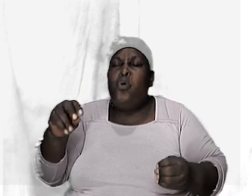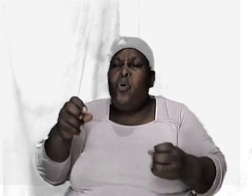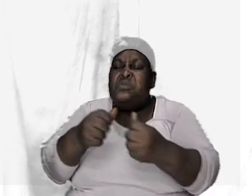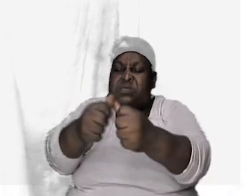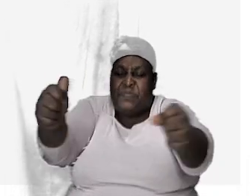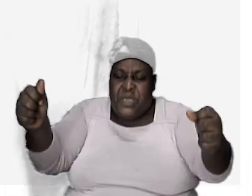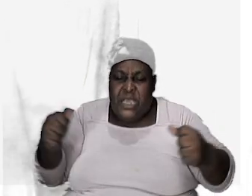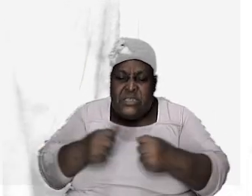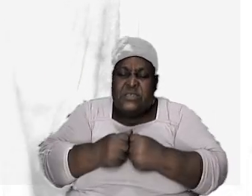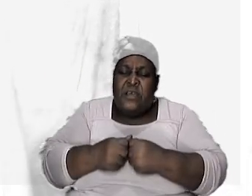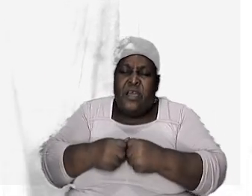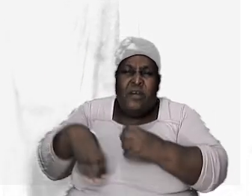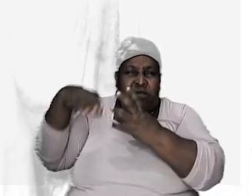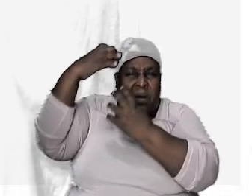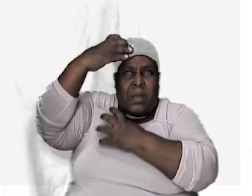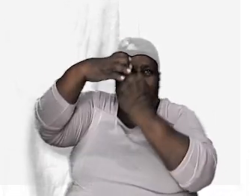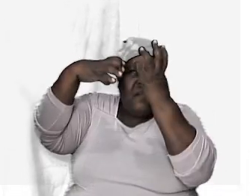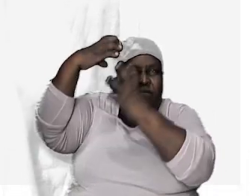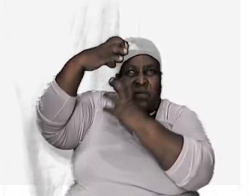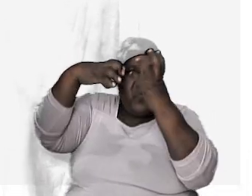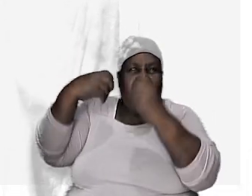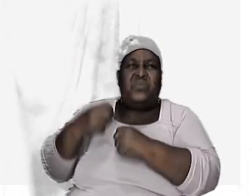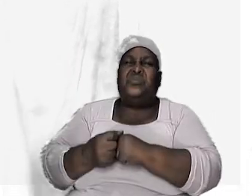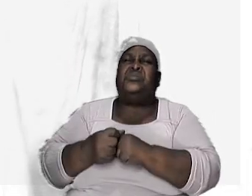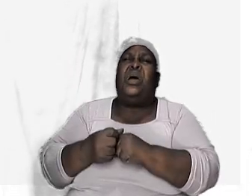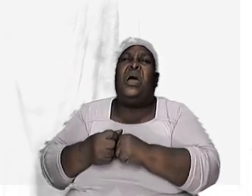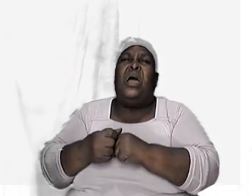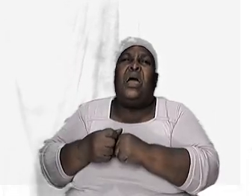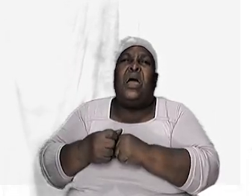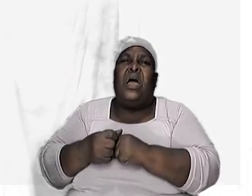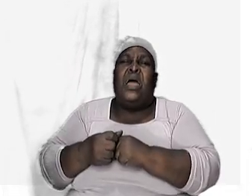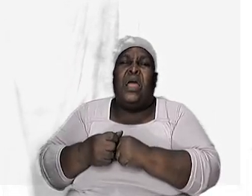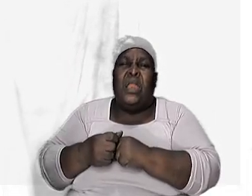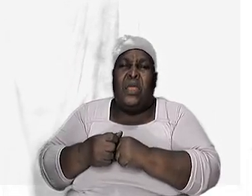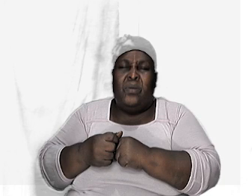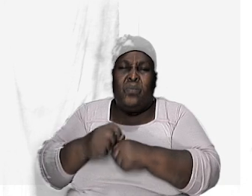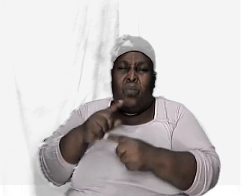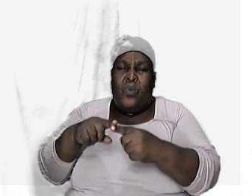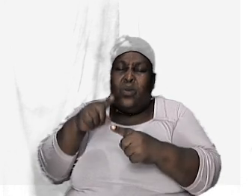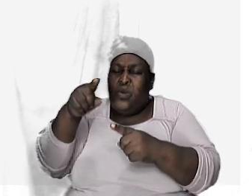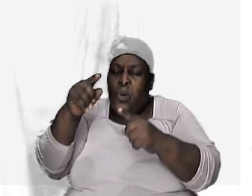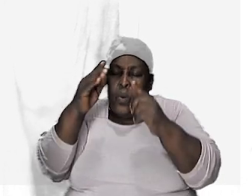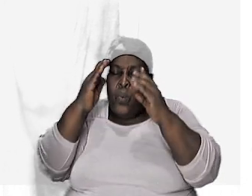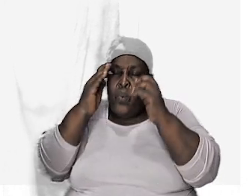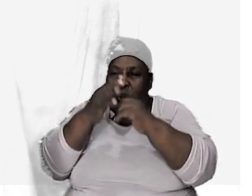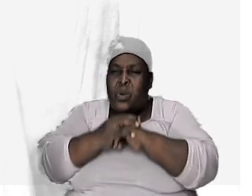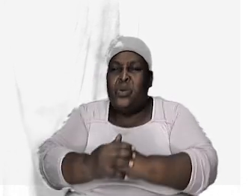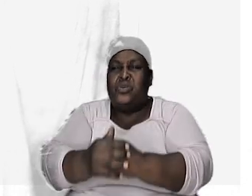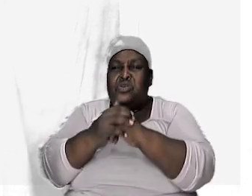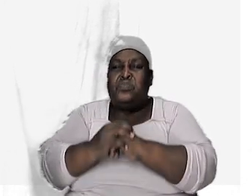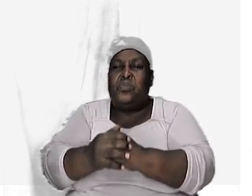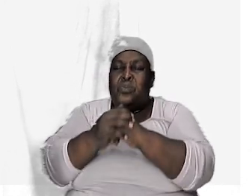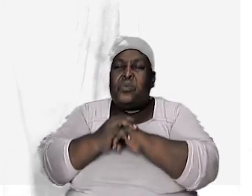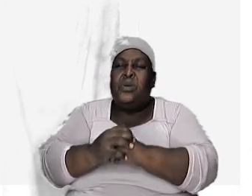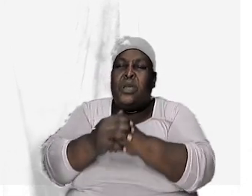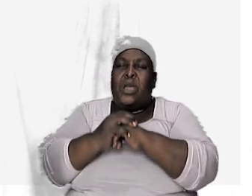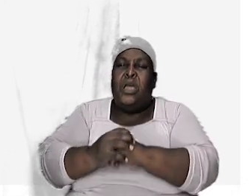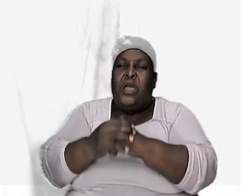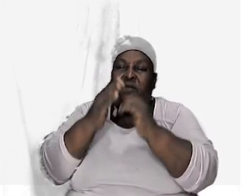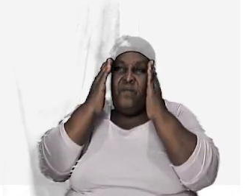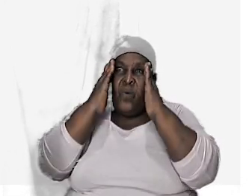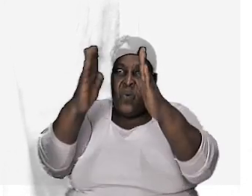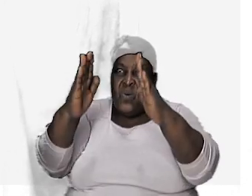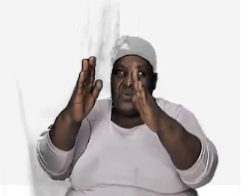When you worship and you begin to focus on the person of God, you are clear what you are